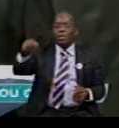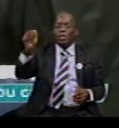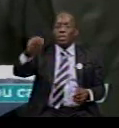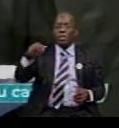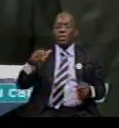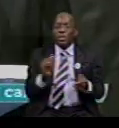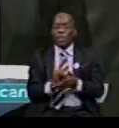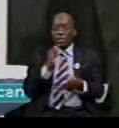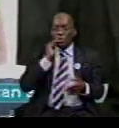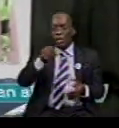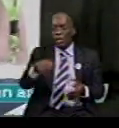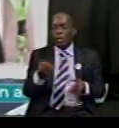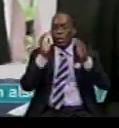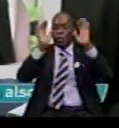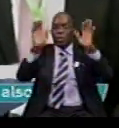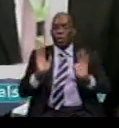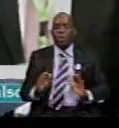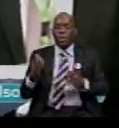That's another miracle.